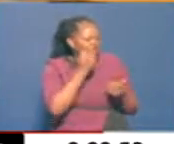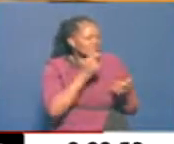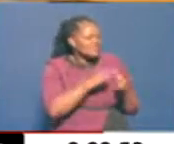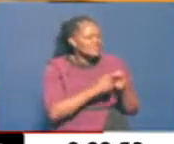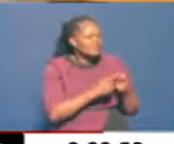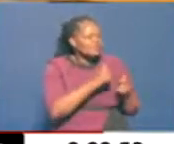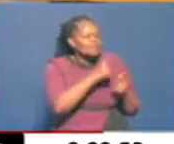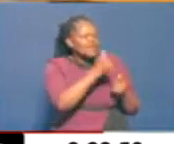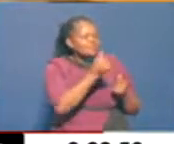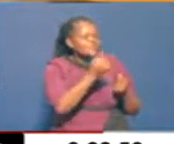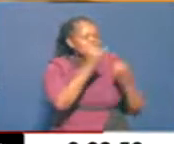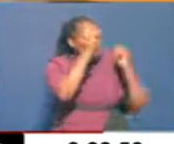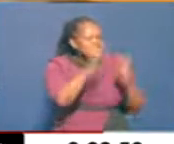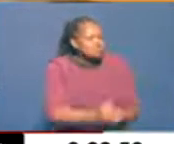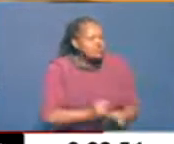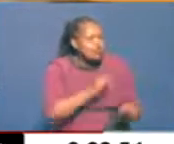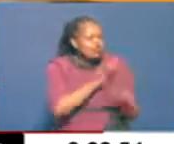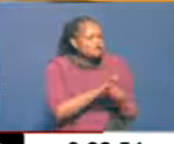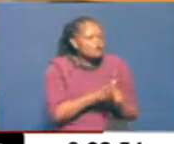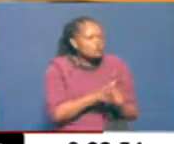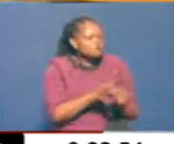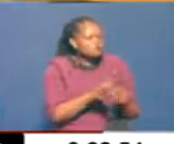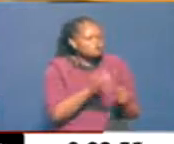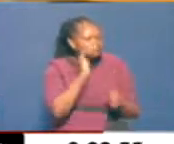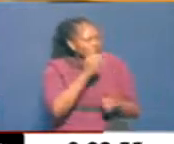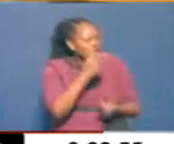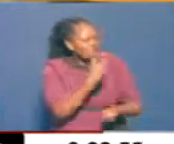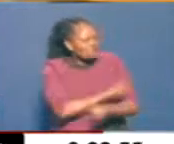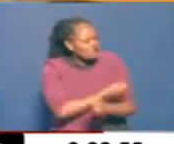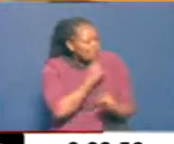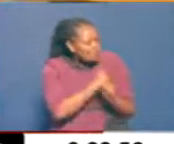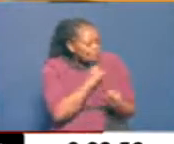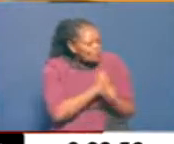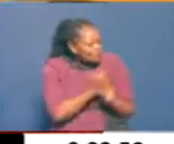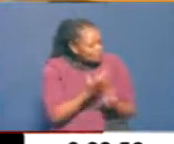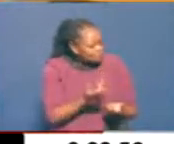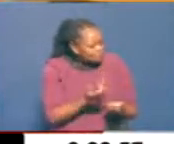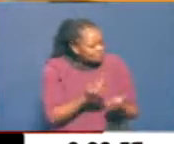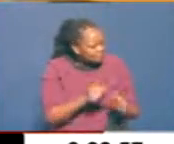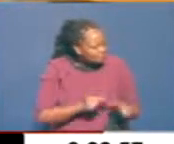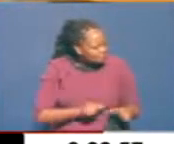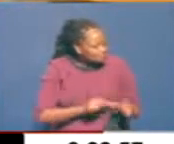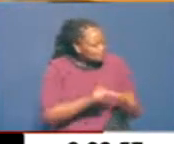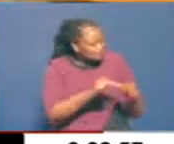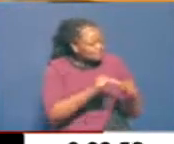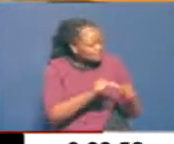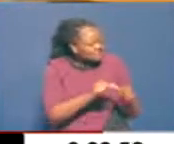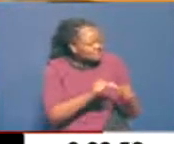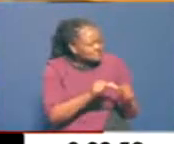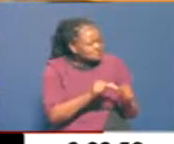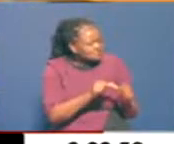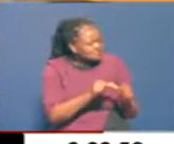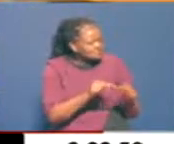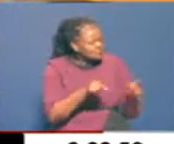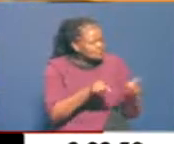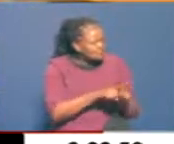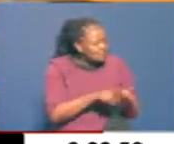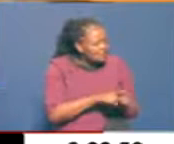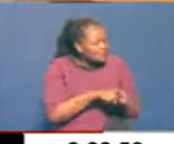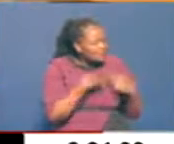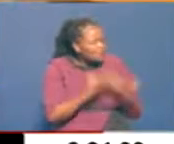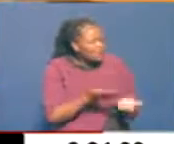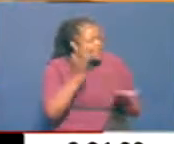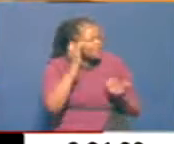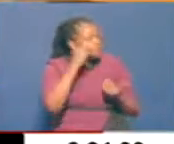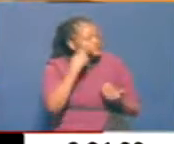of view, will the vaccination, you know, exercise maintain the curve the way it looks like, or are we expecting to